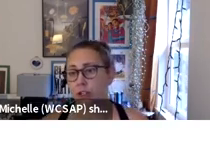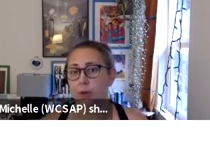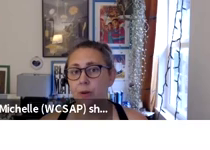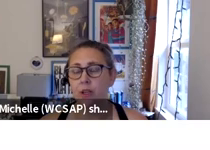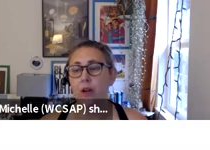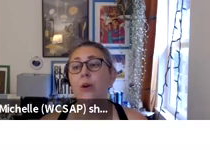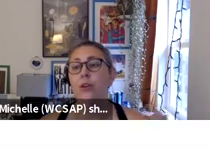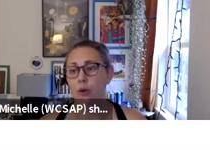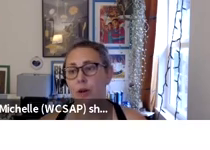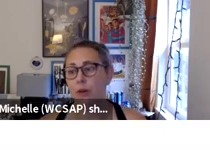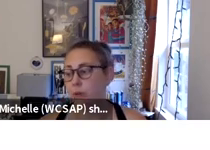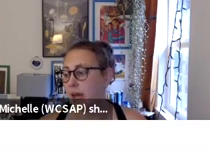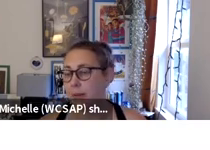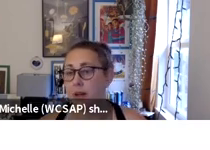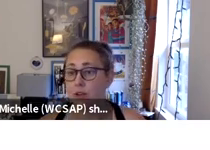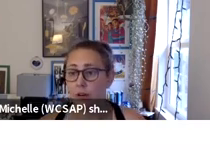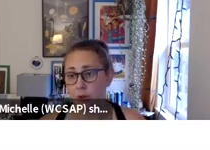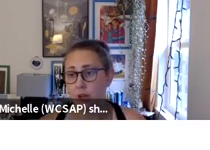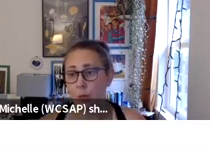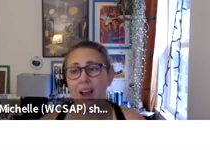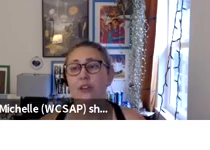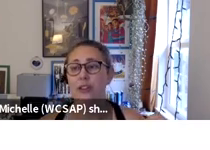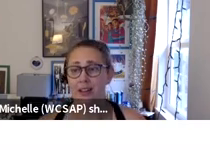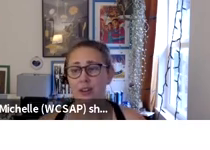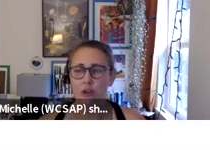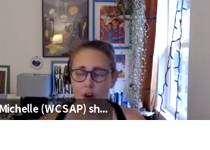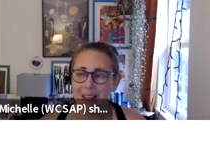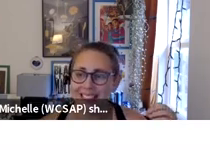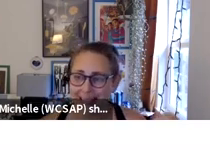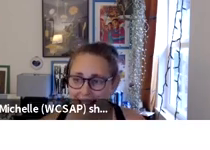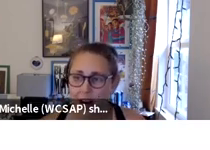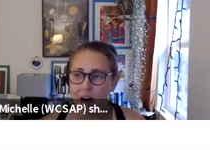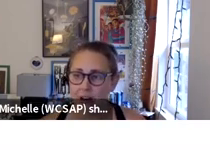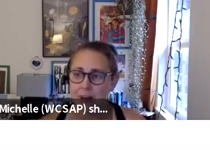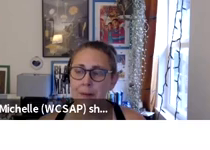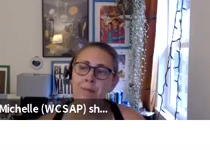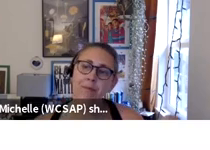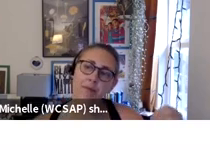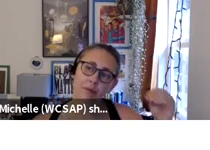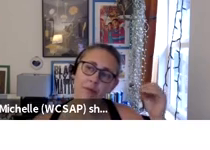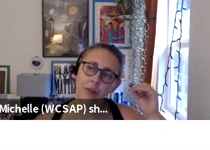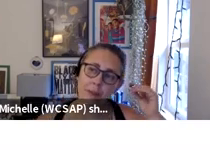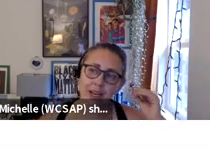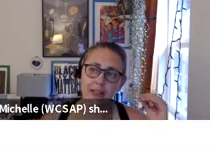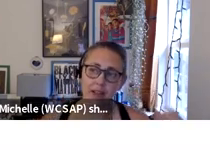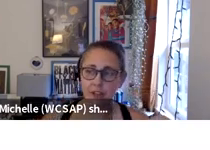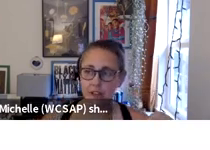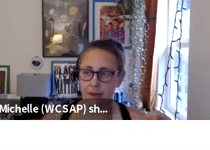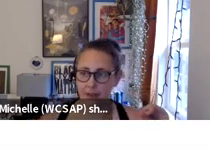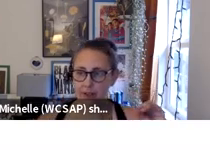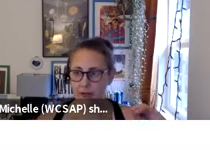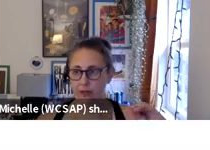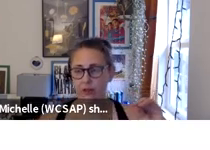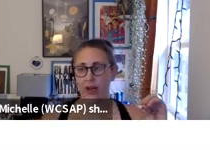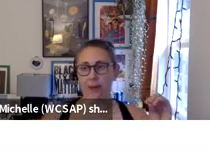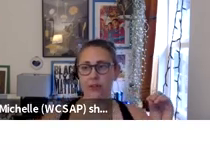is for you, and we don't agree with what's happening in your community. And we understand that your trauma is layered because it's not just